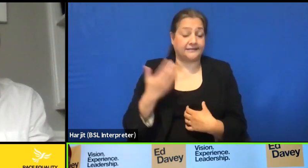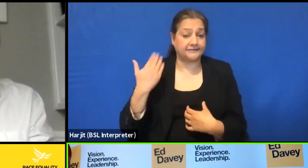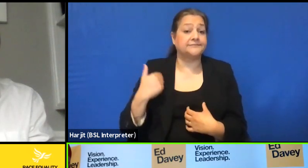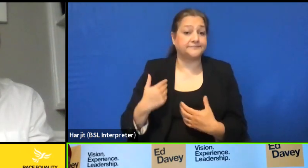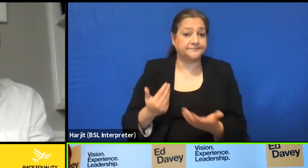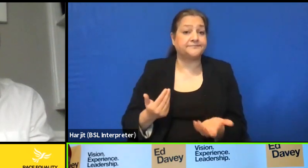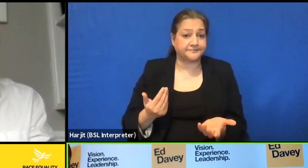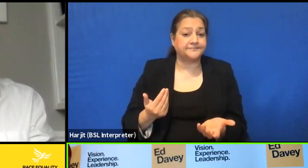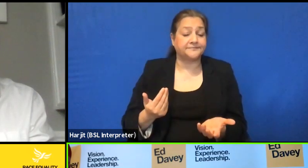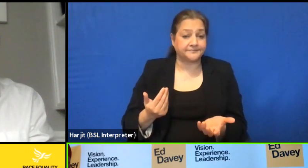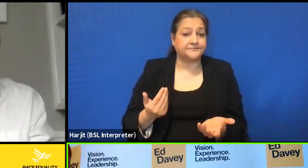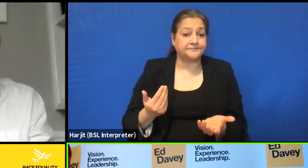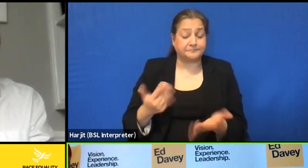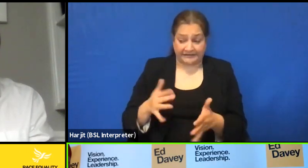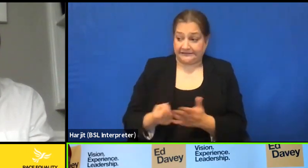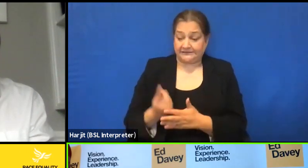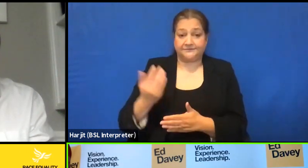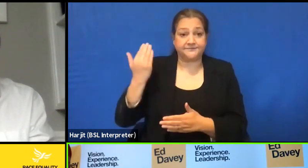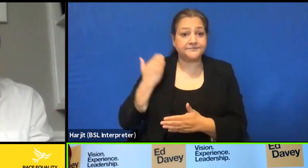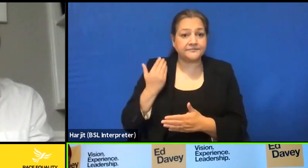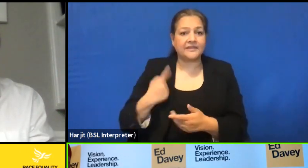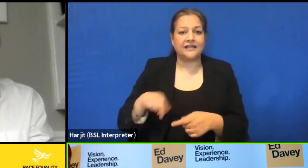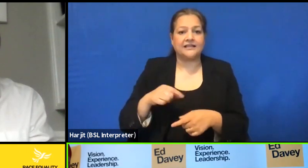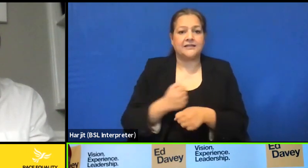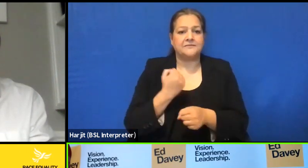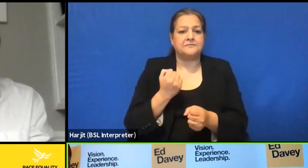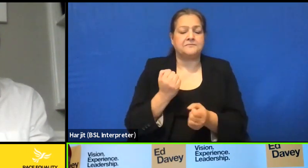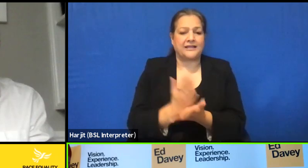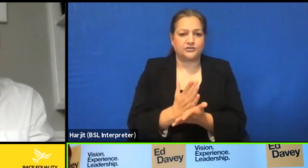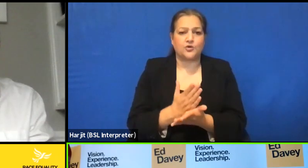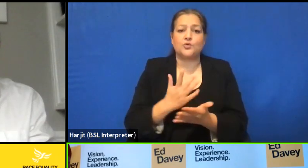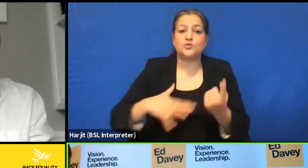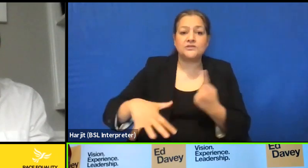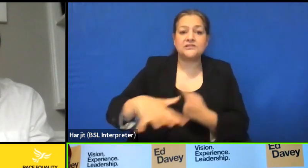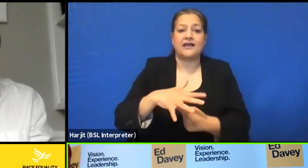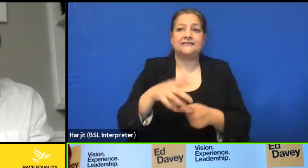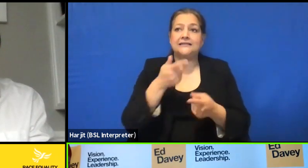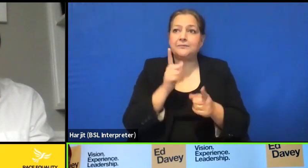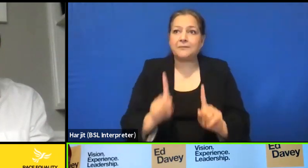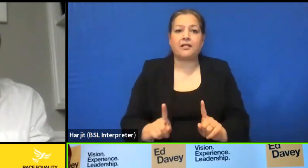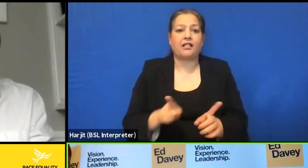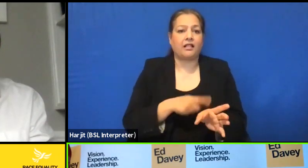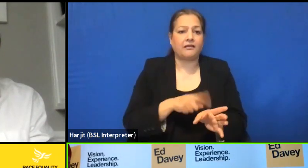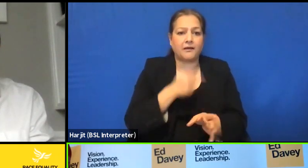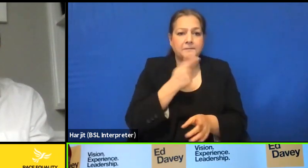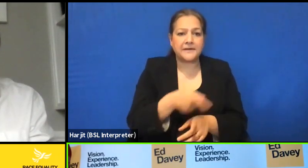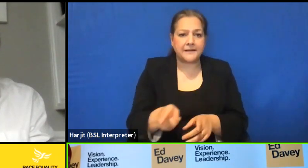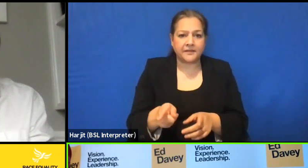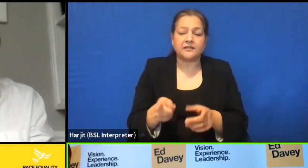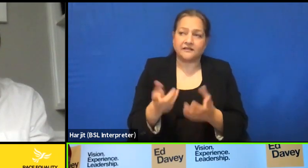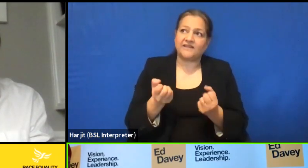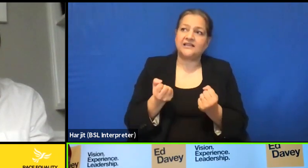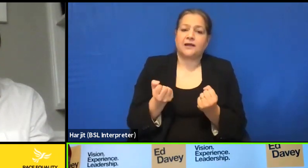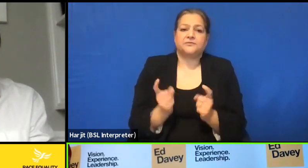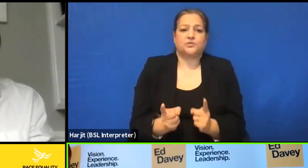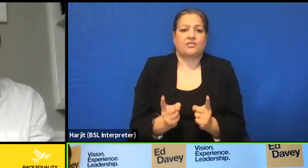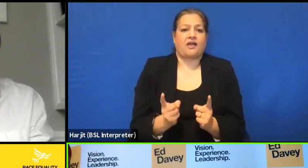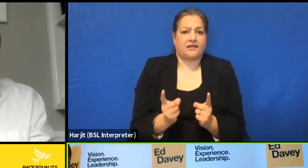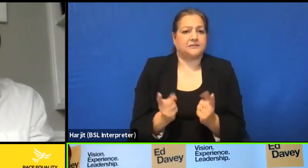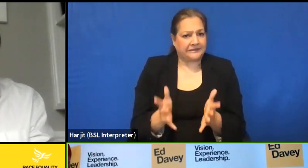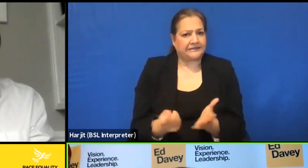that people and our children, our young people, the whole society faces up to that. I don't believe we can go